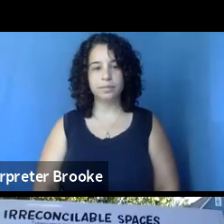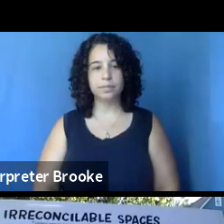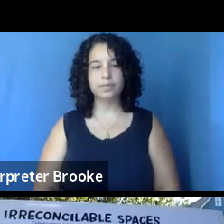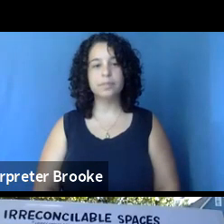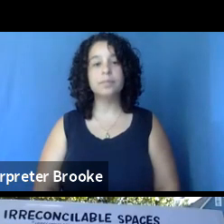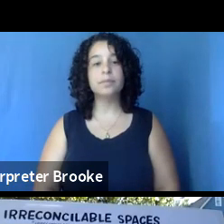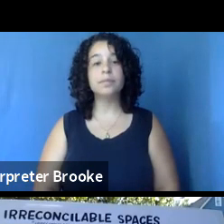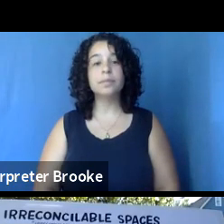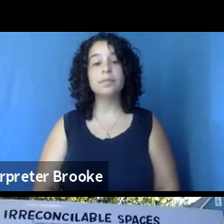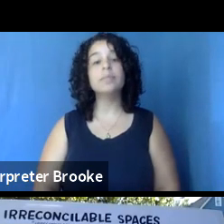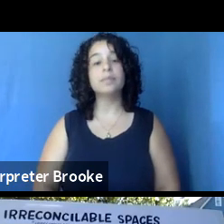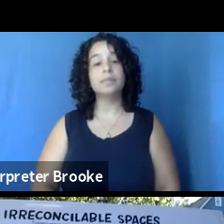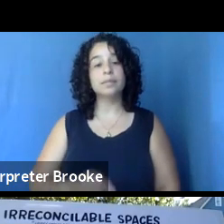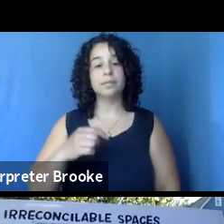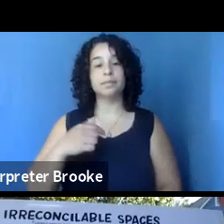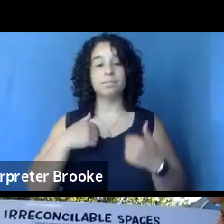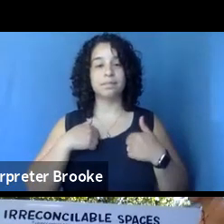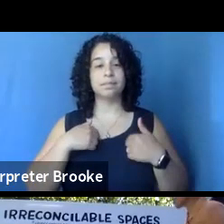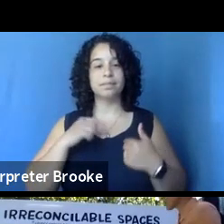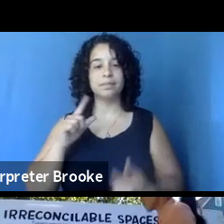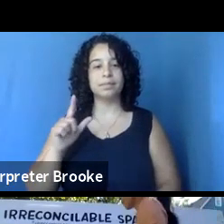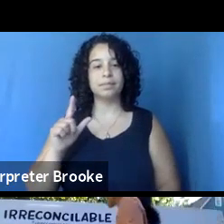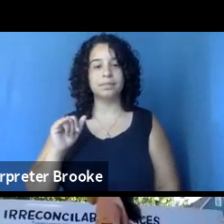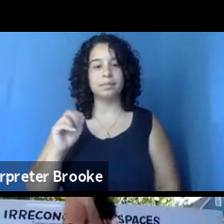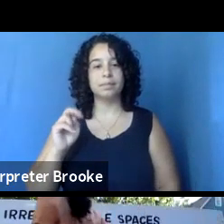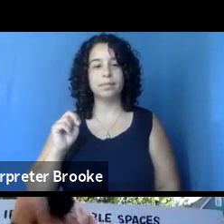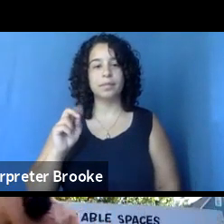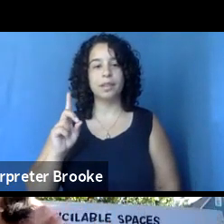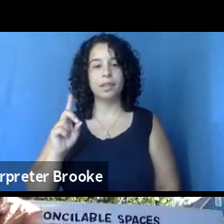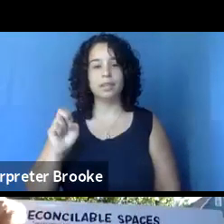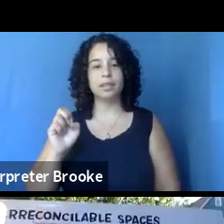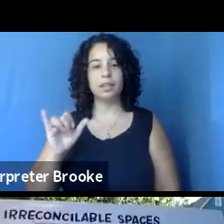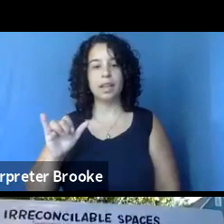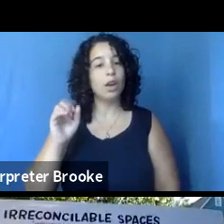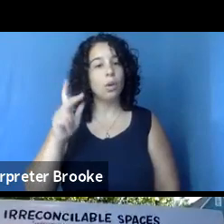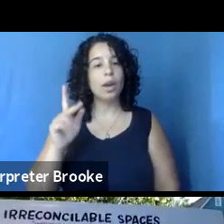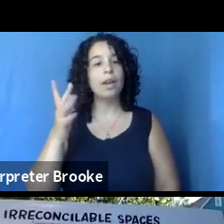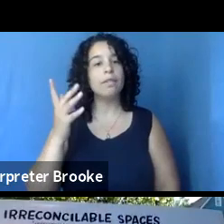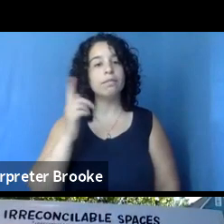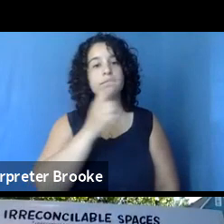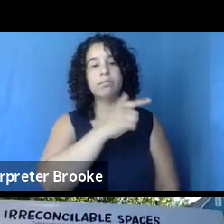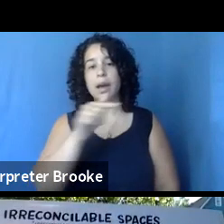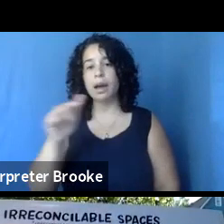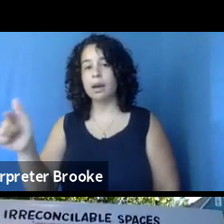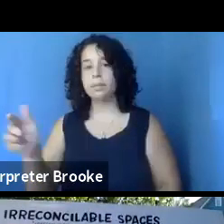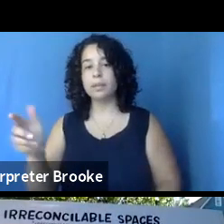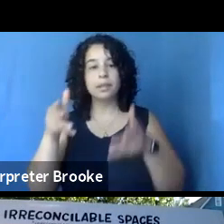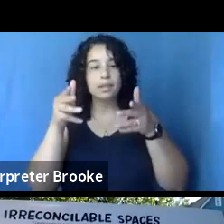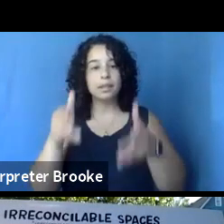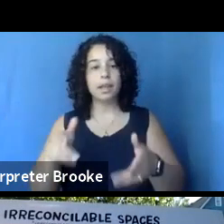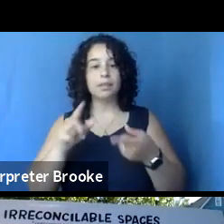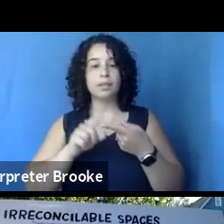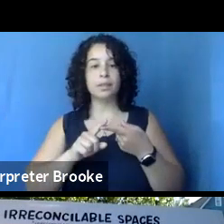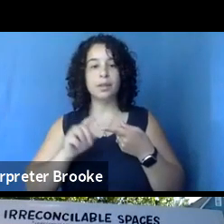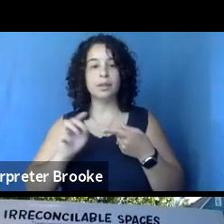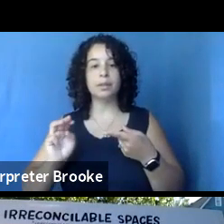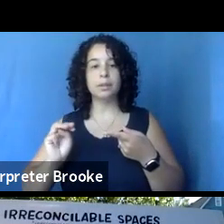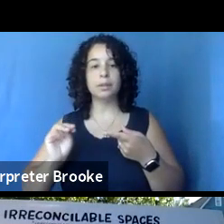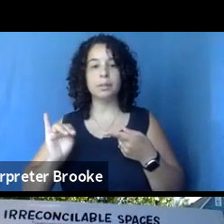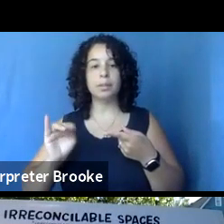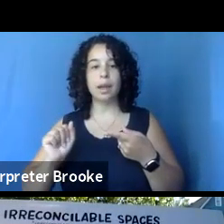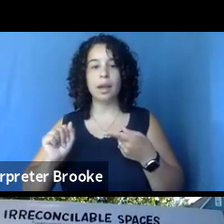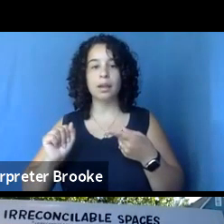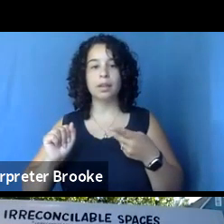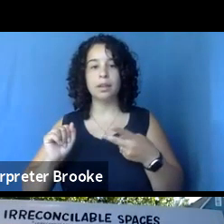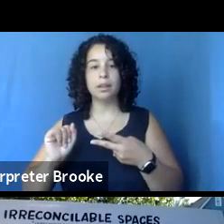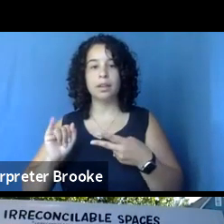So it looks like, right, this is Lindsay. It looks like right now we have yet to hear from Mia and Jill and Landon. So if Landon any... and